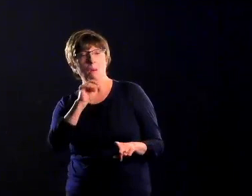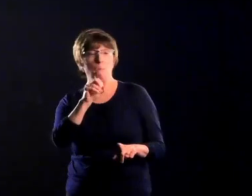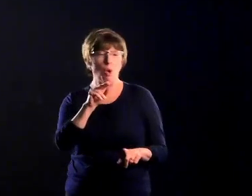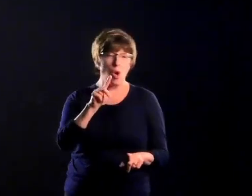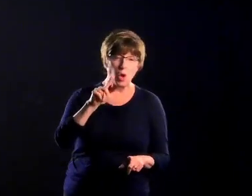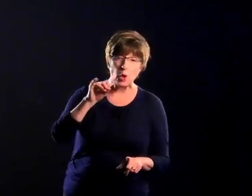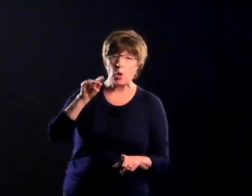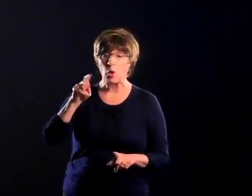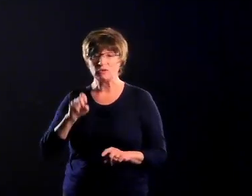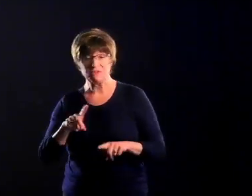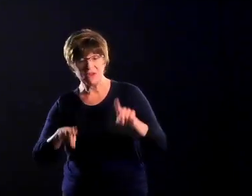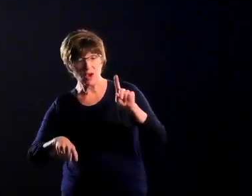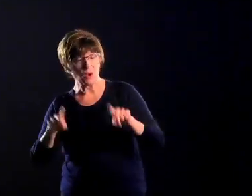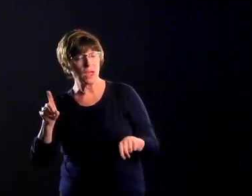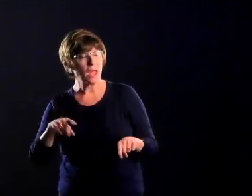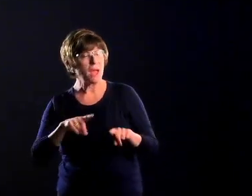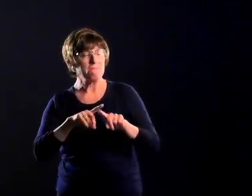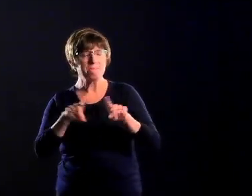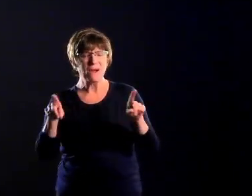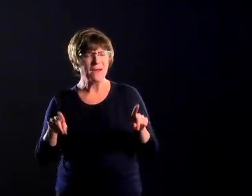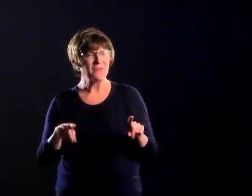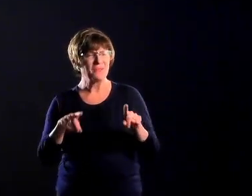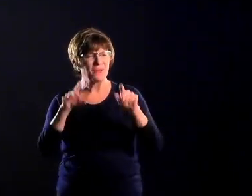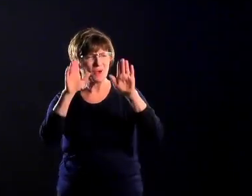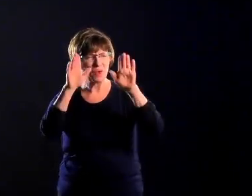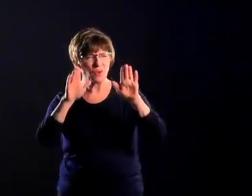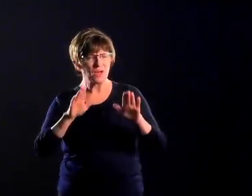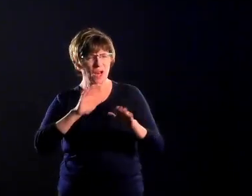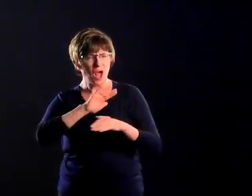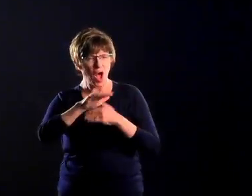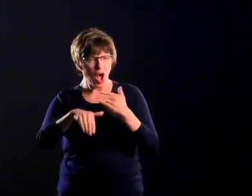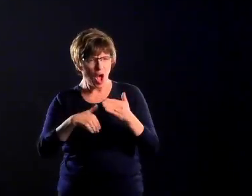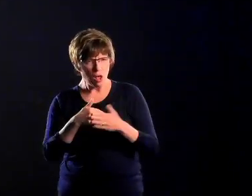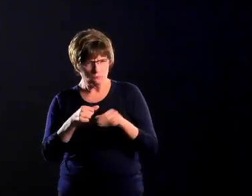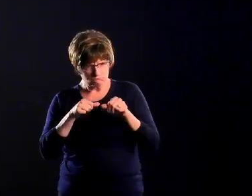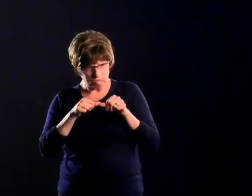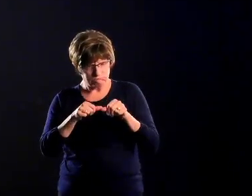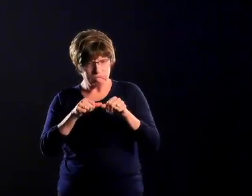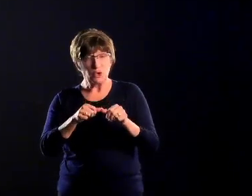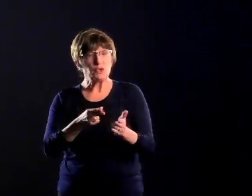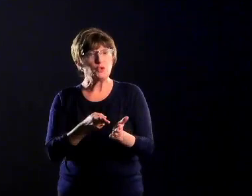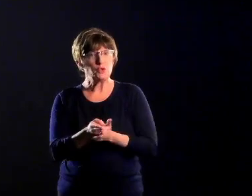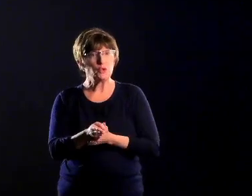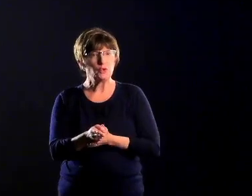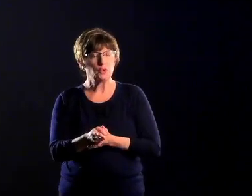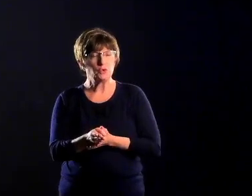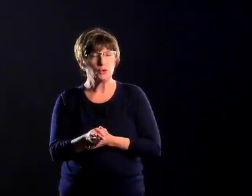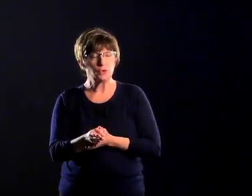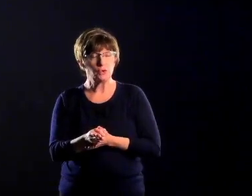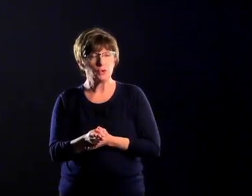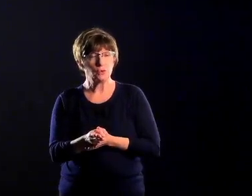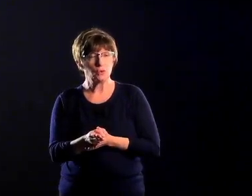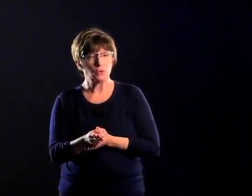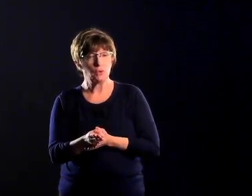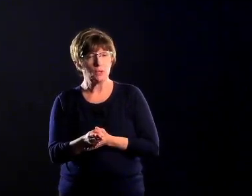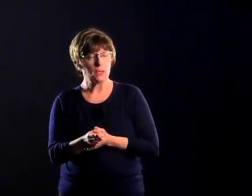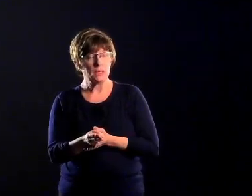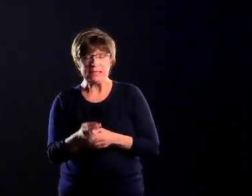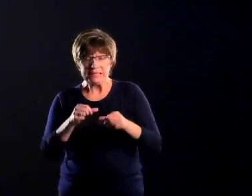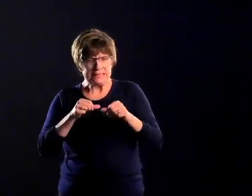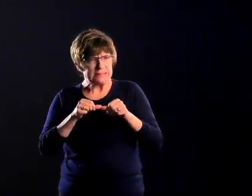may vary, but the great and all-prevailing truth stands for all